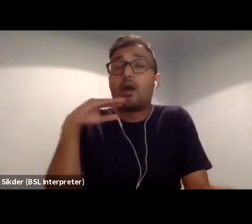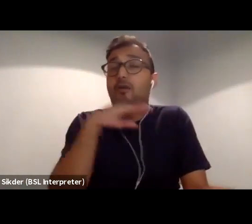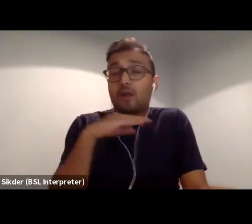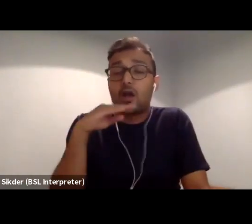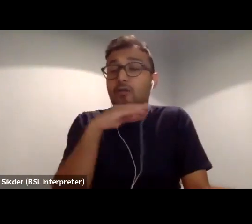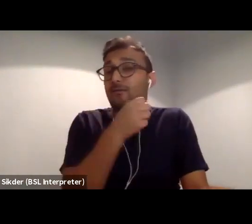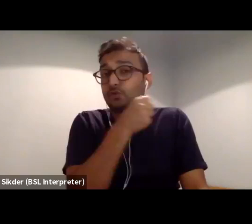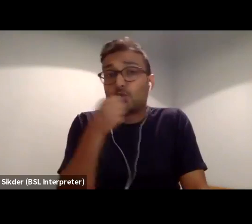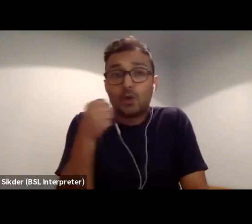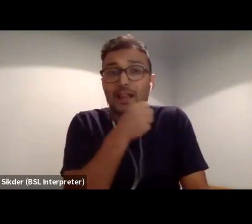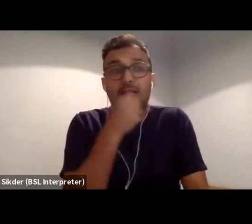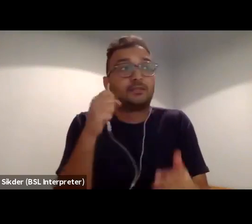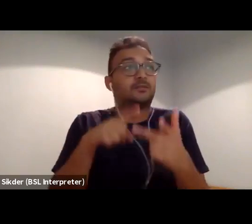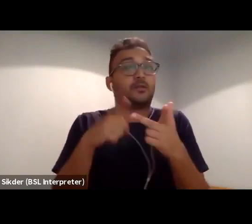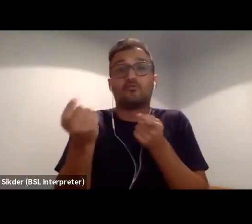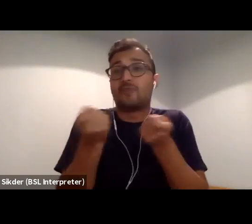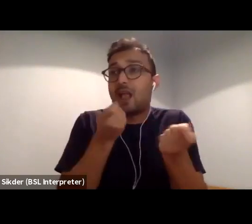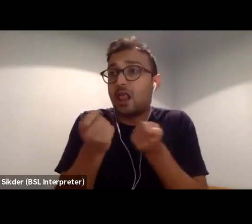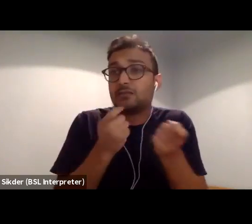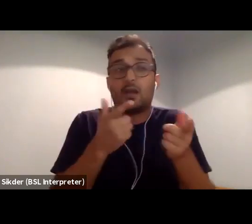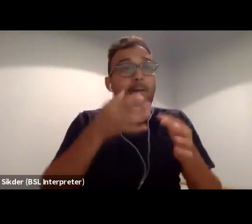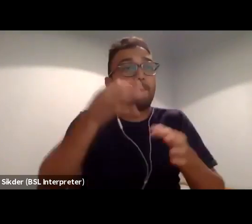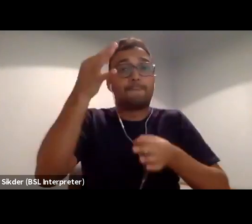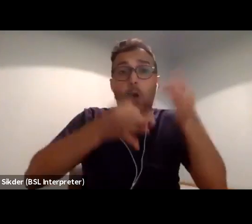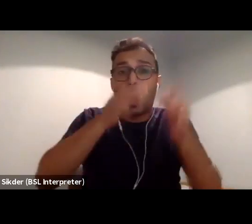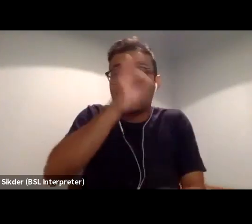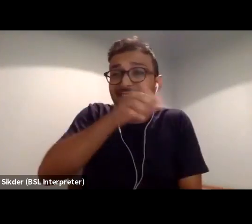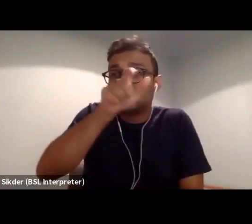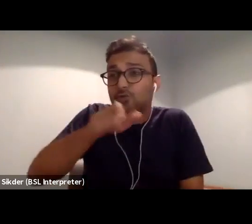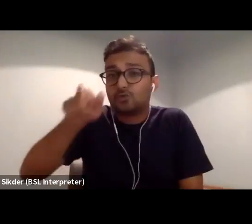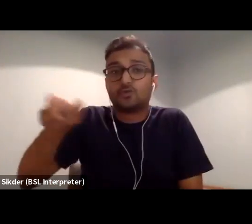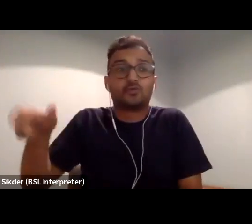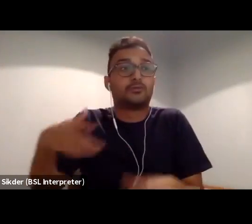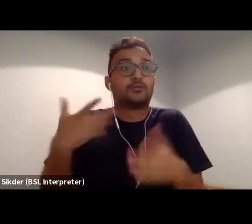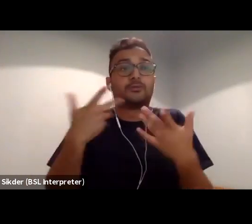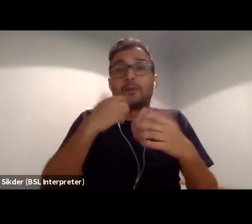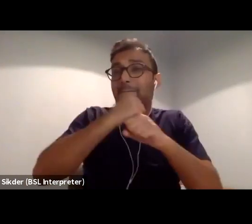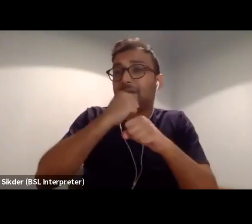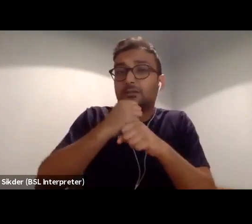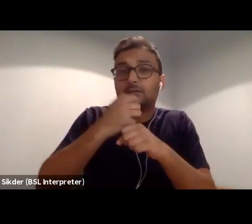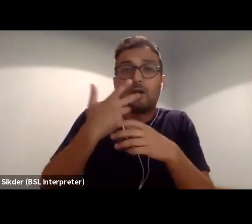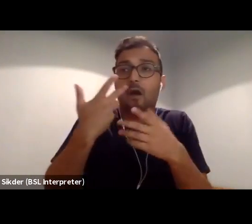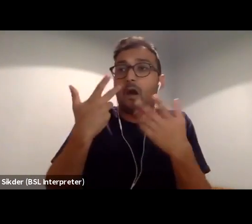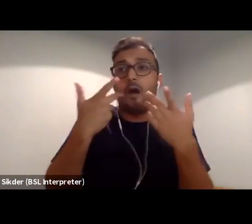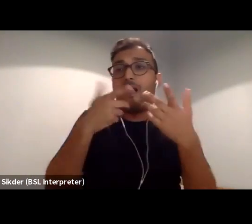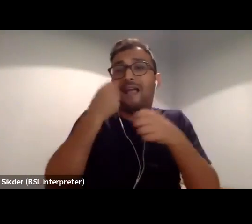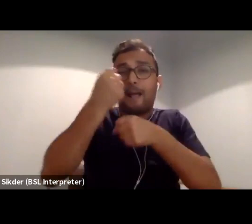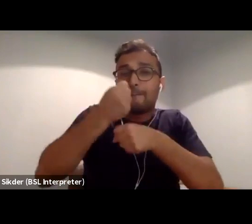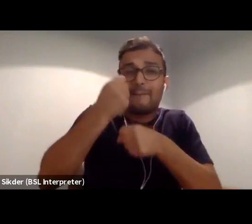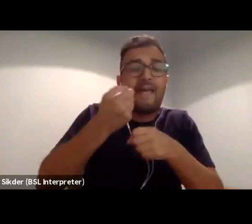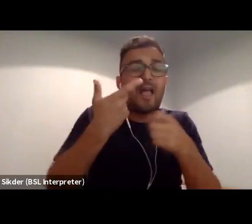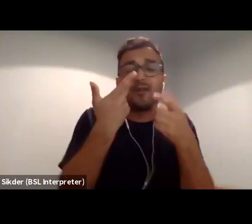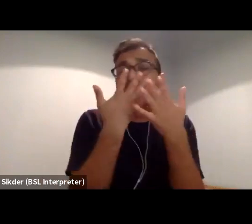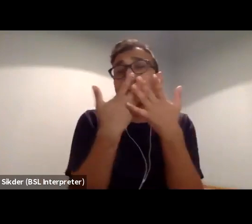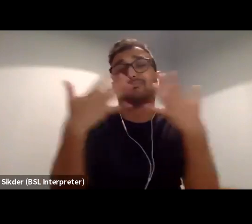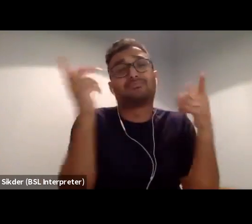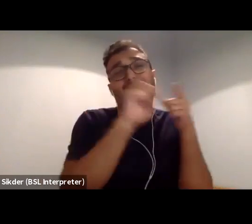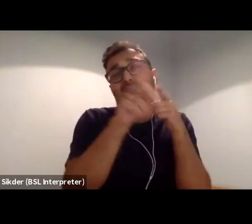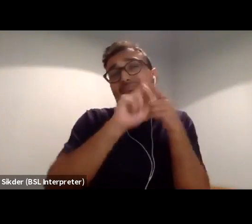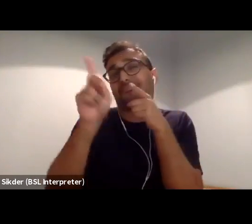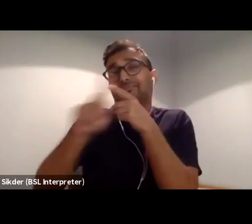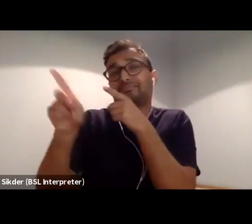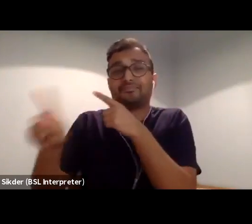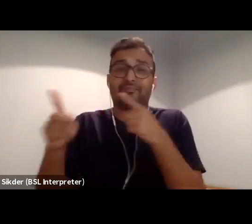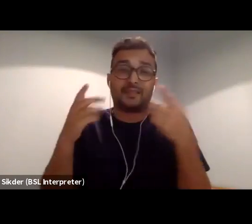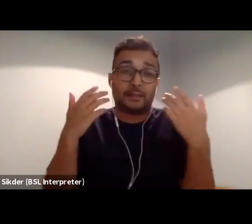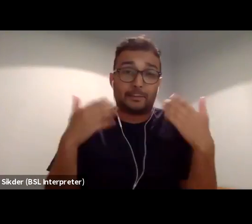regulators, politicians, community organizations, as well as media campaign groups as well.